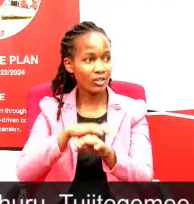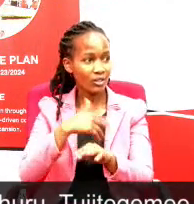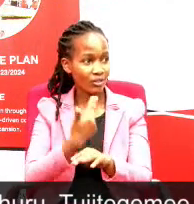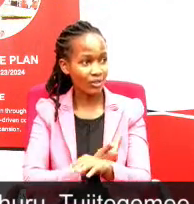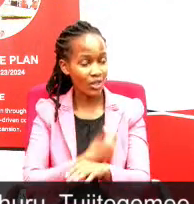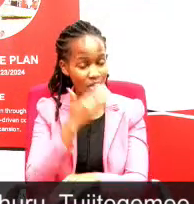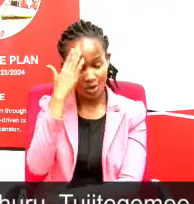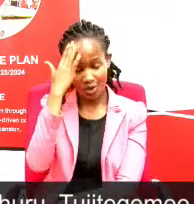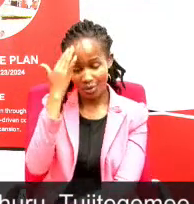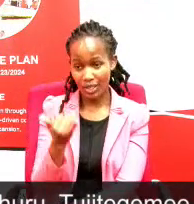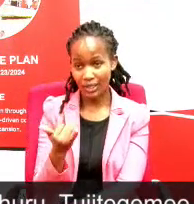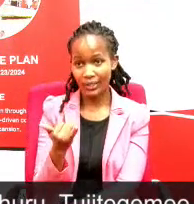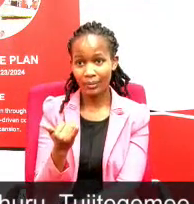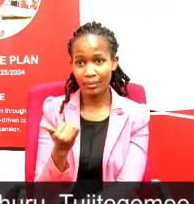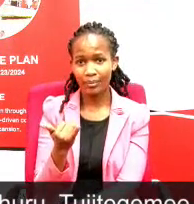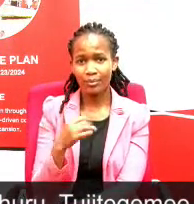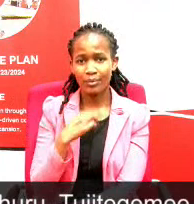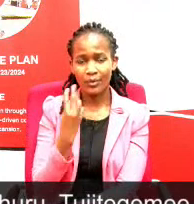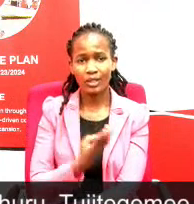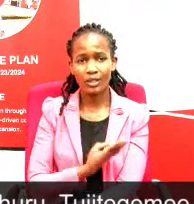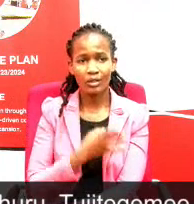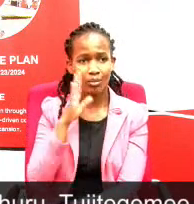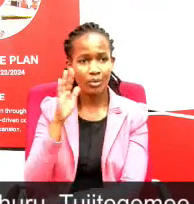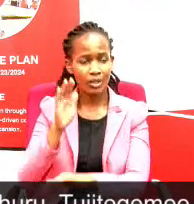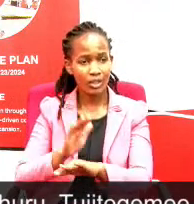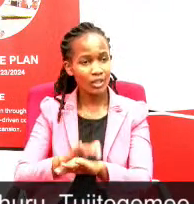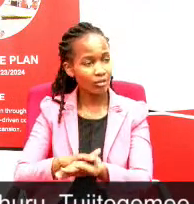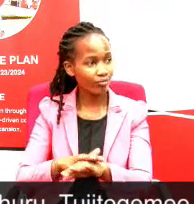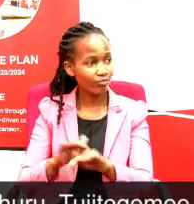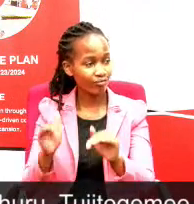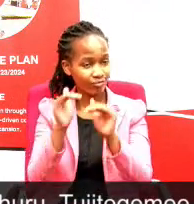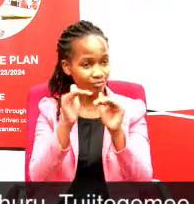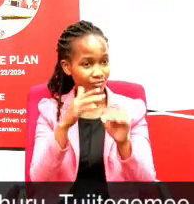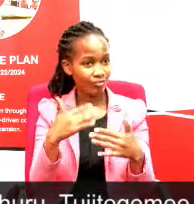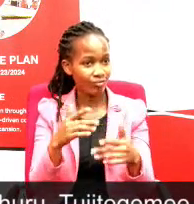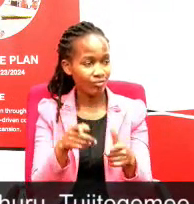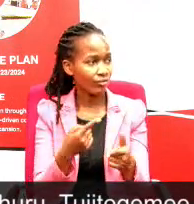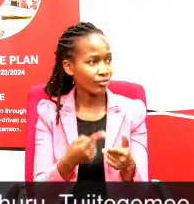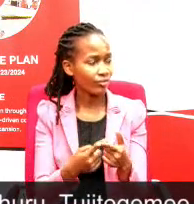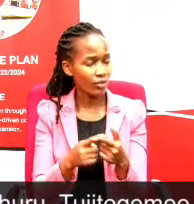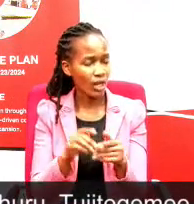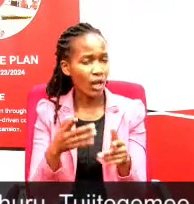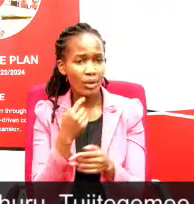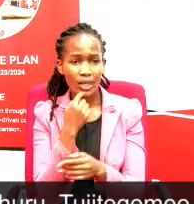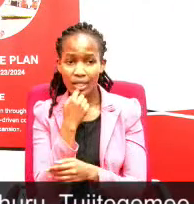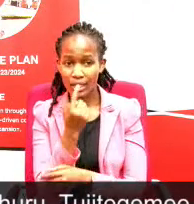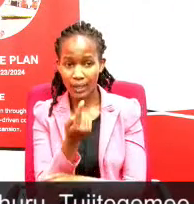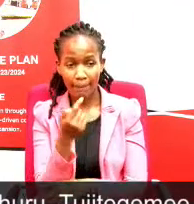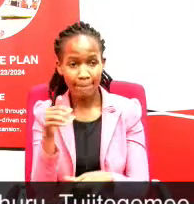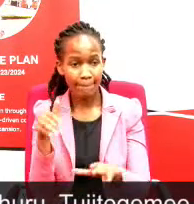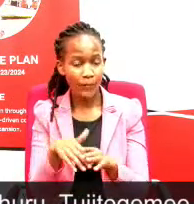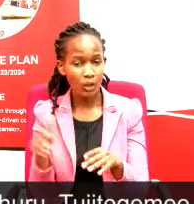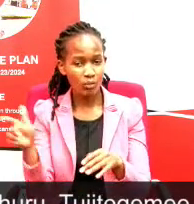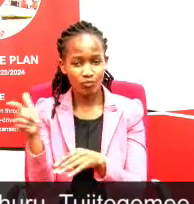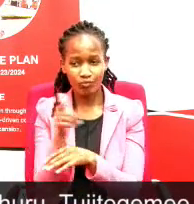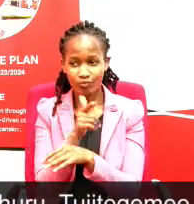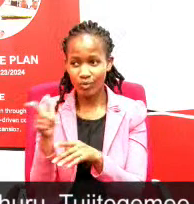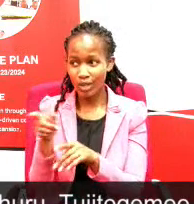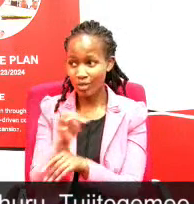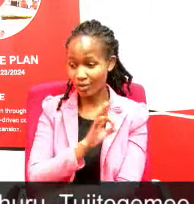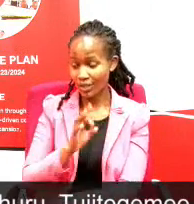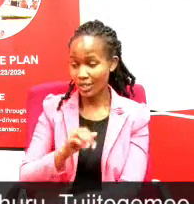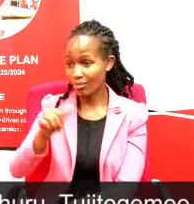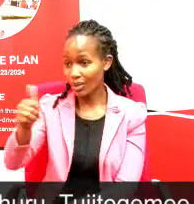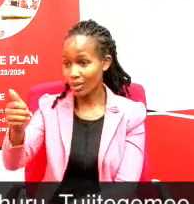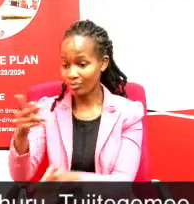You know, we'd be in a good level playing field. And I think, like was emphasized in the videos from the staff and